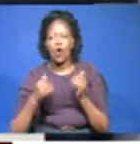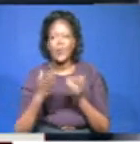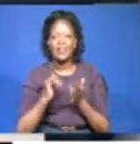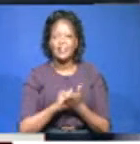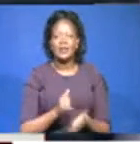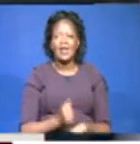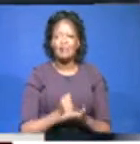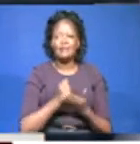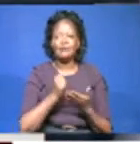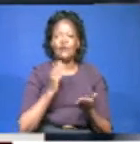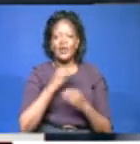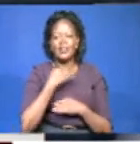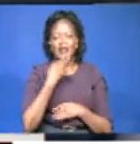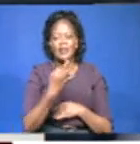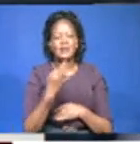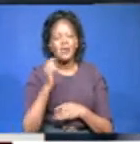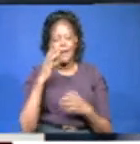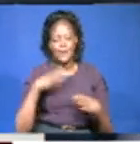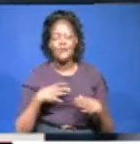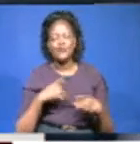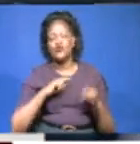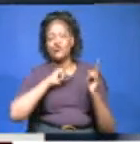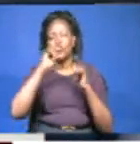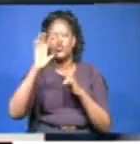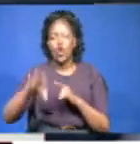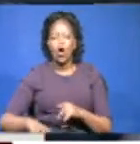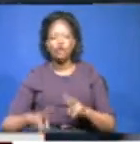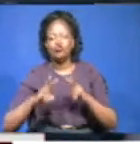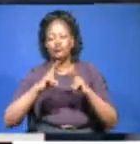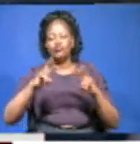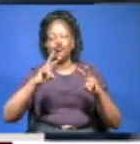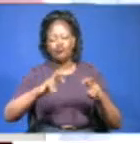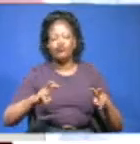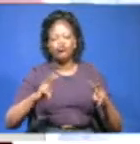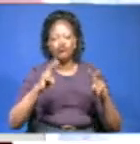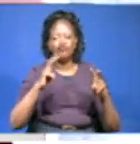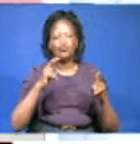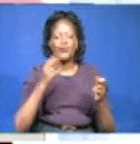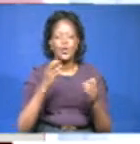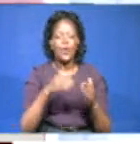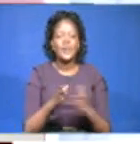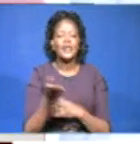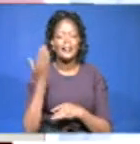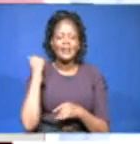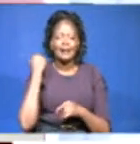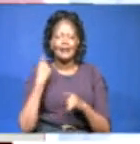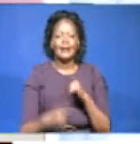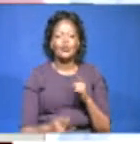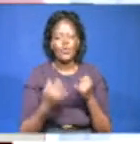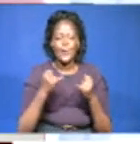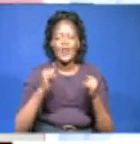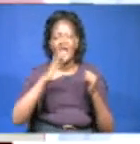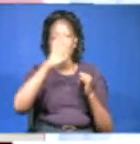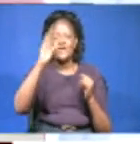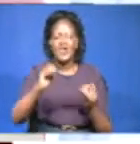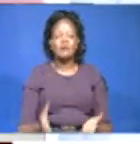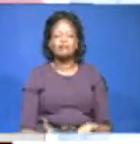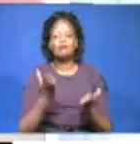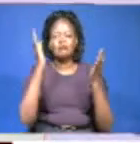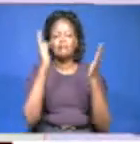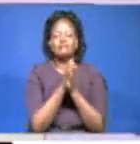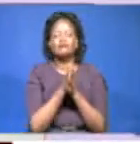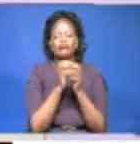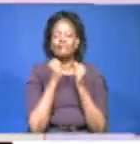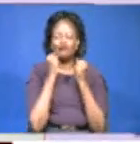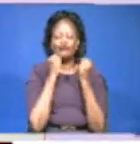travel the DRC to explore investment opportunities in November last year to implement its Africa Recovery and Resilience